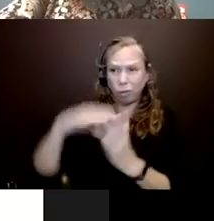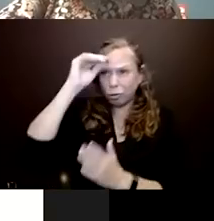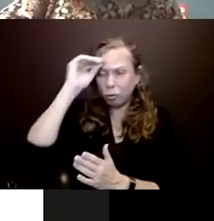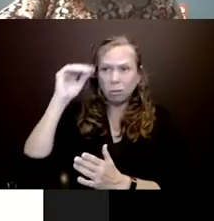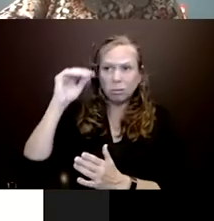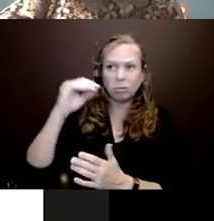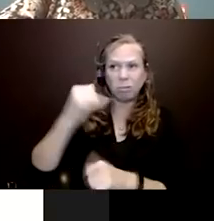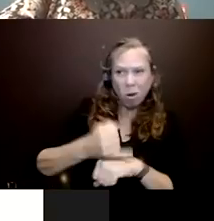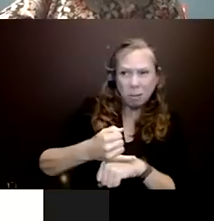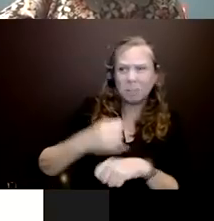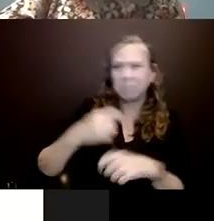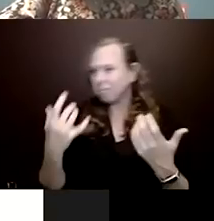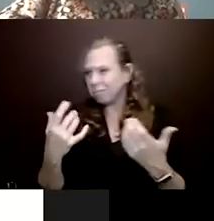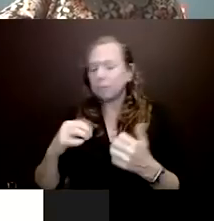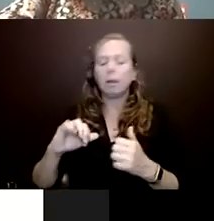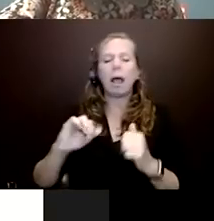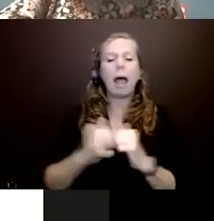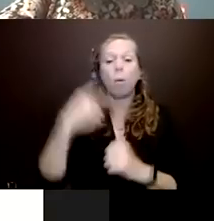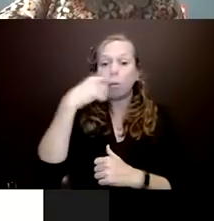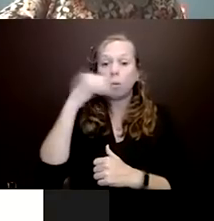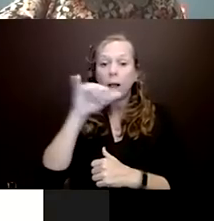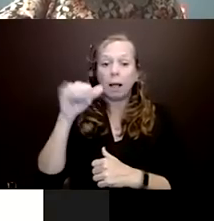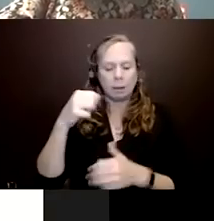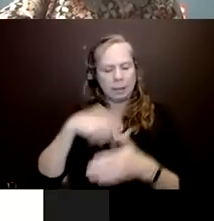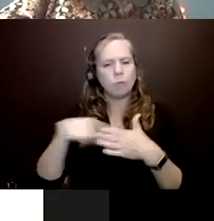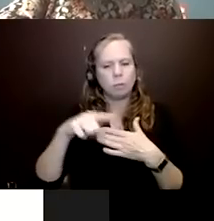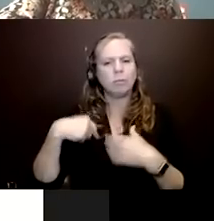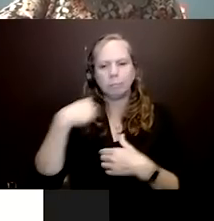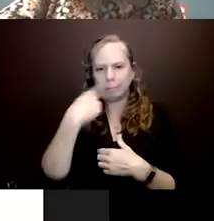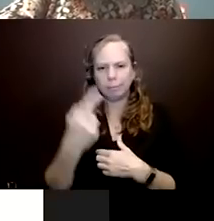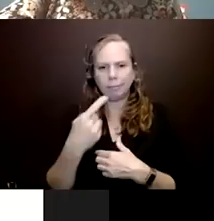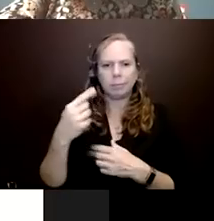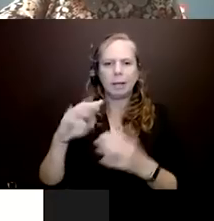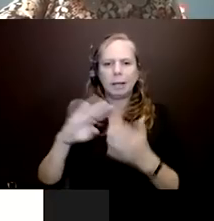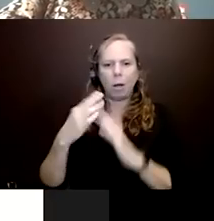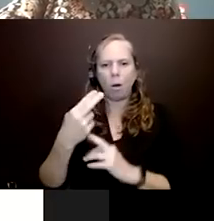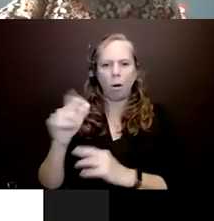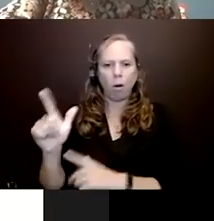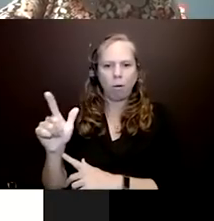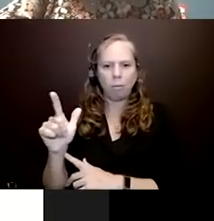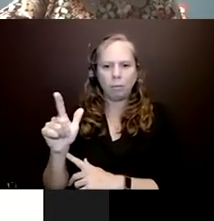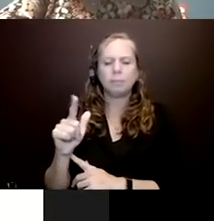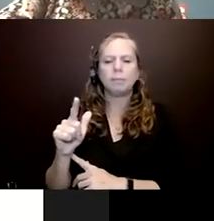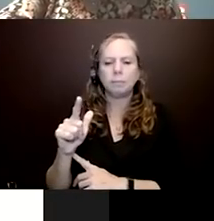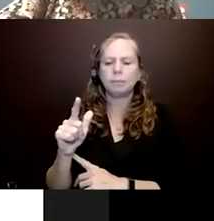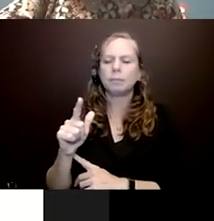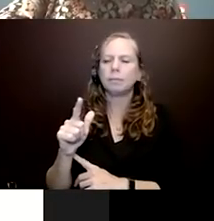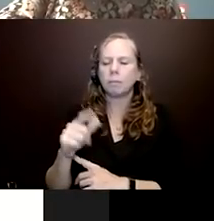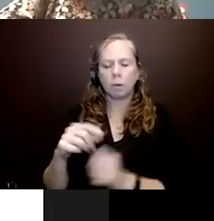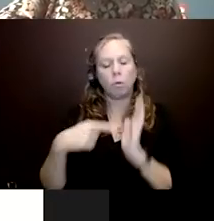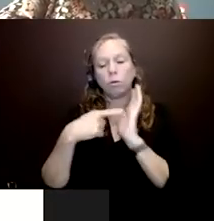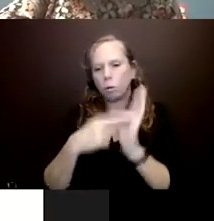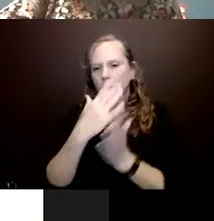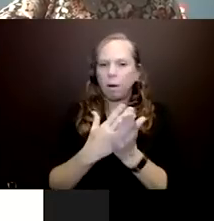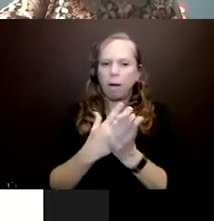about what on campus will look like next week at our town halls, both elementary and secondary. We're also looking into producing some videos that will give you a look inside the